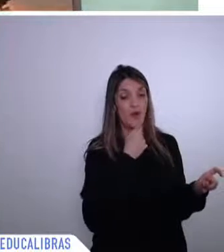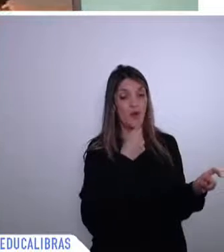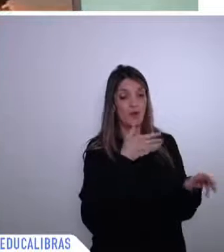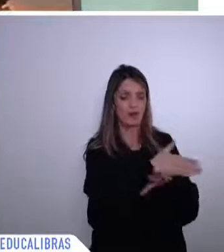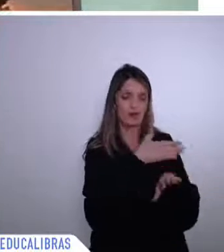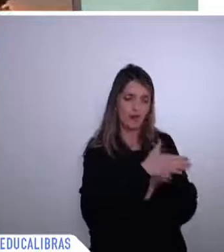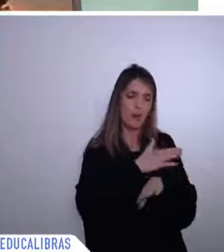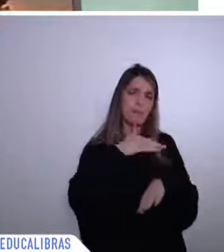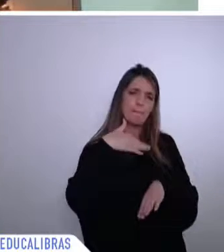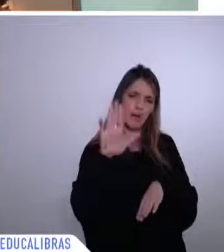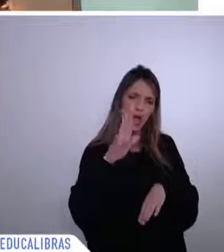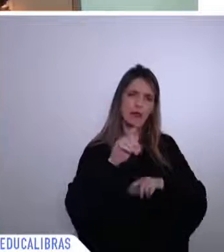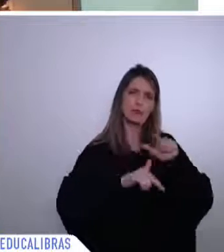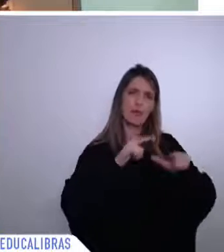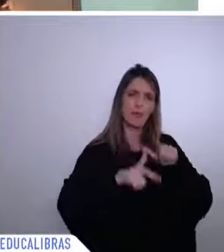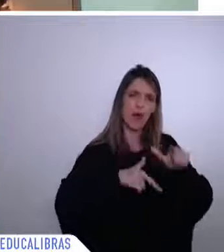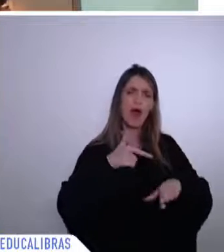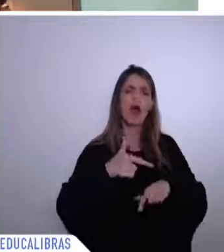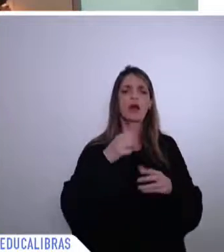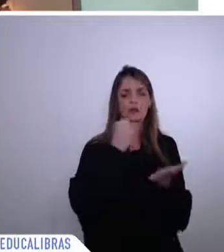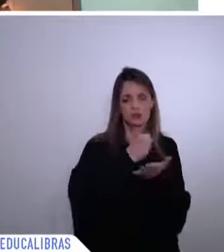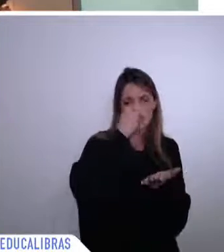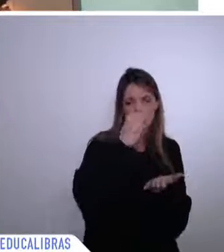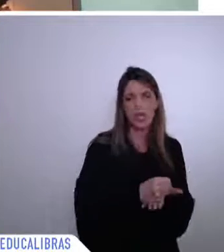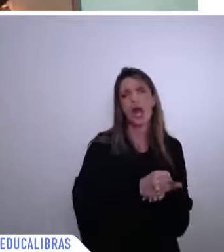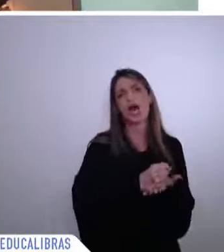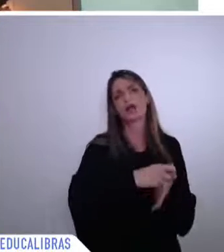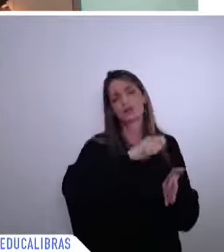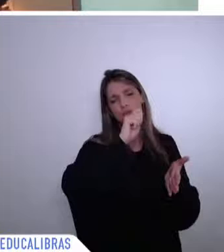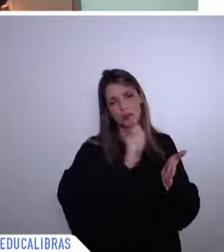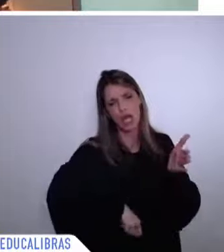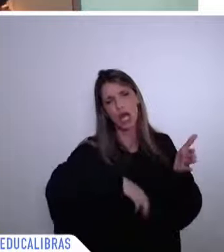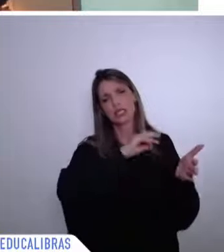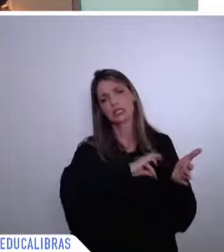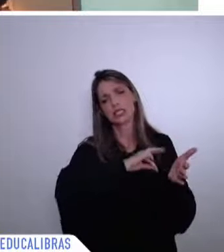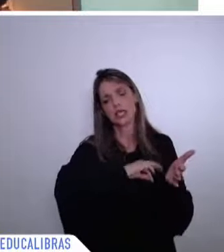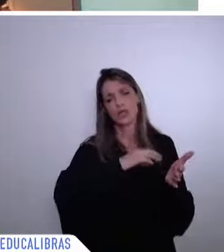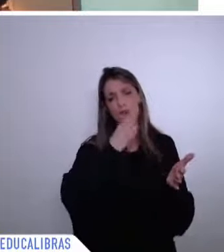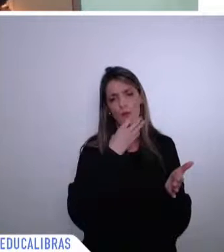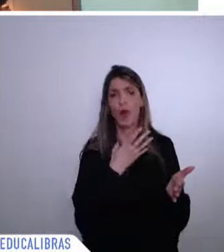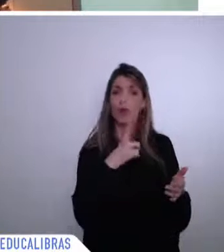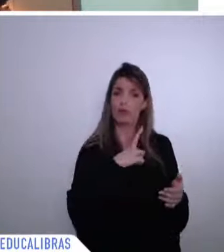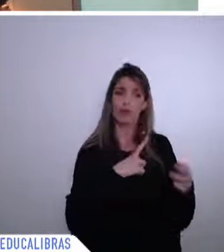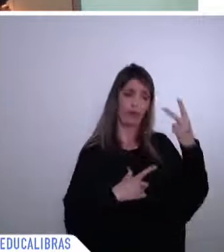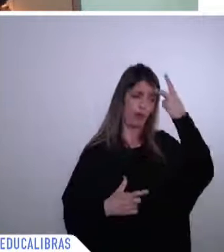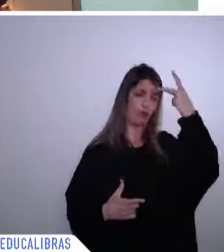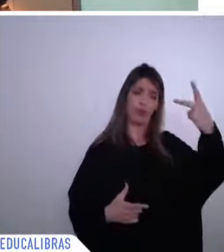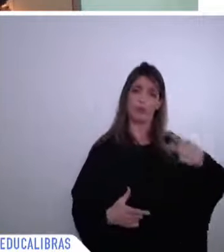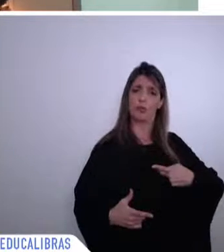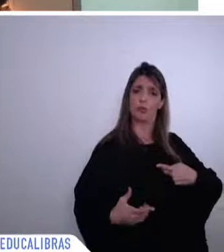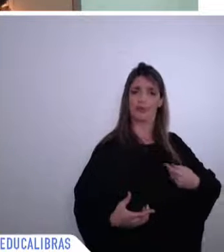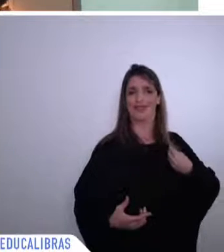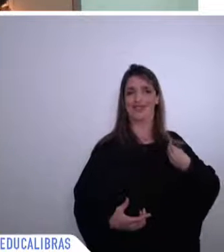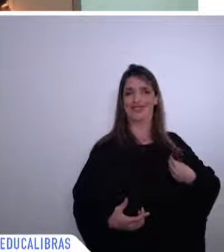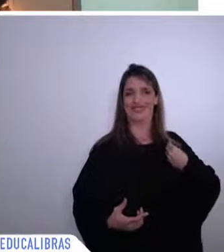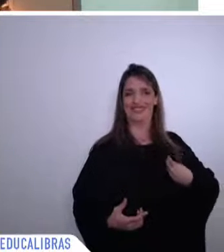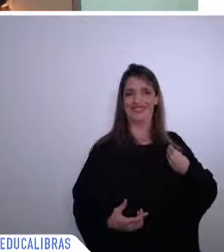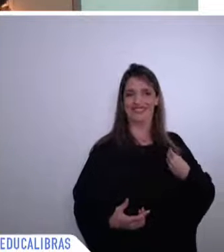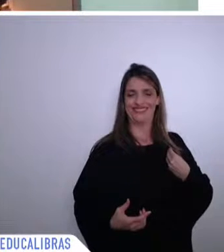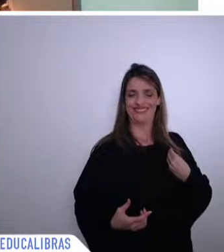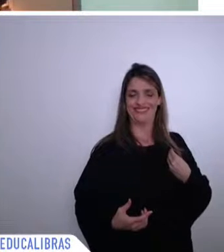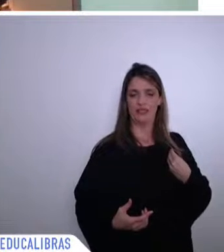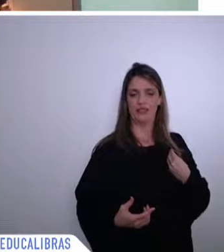And the men who have accessed the most formal jobs, they have more conditions for autonomy during their